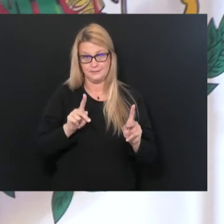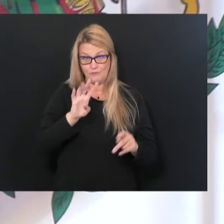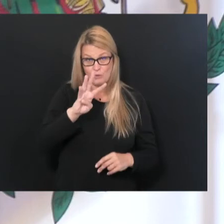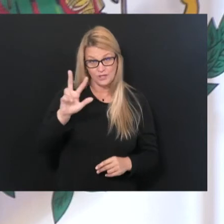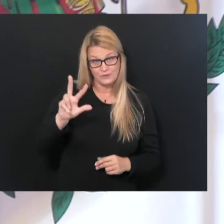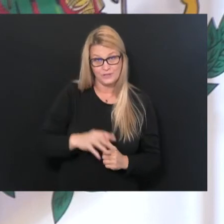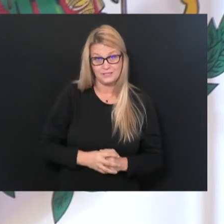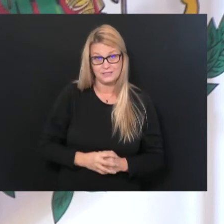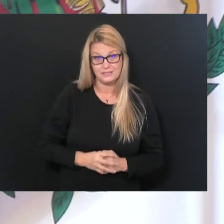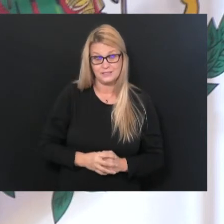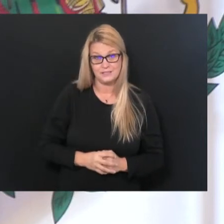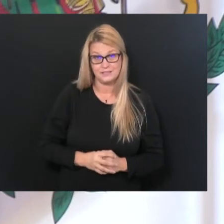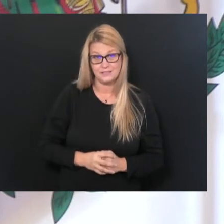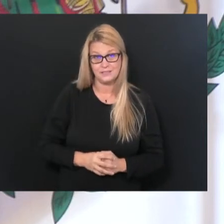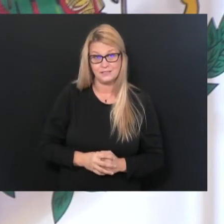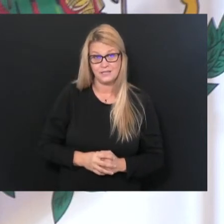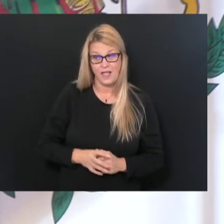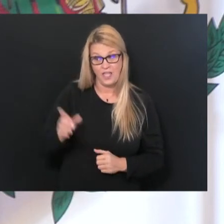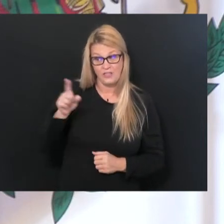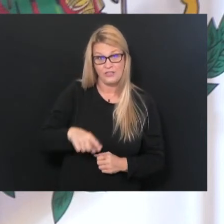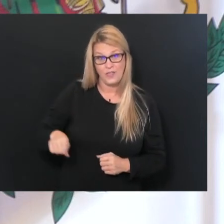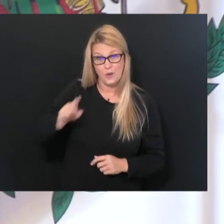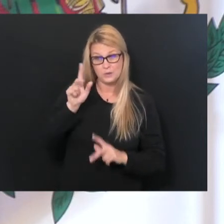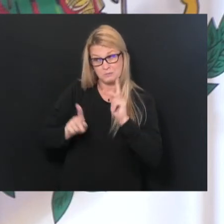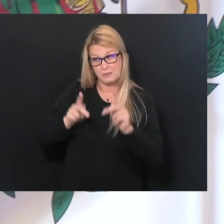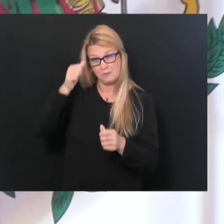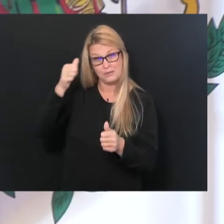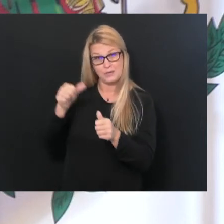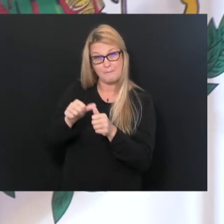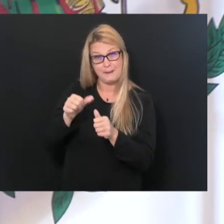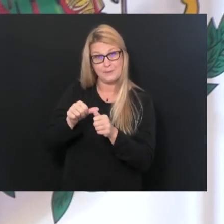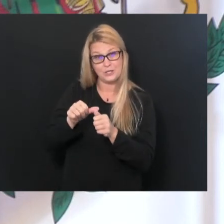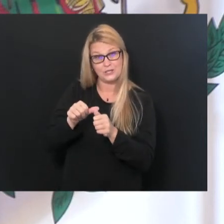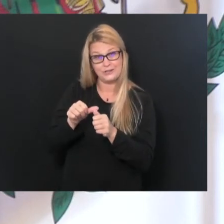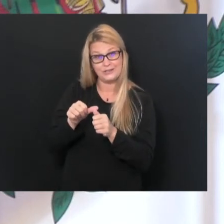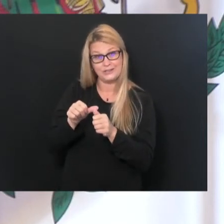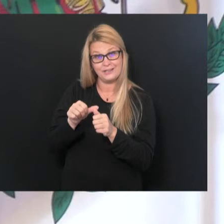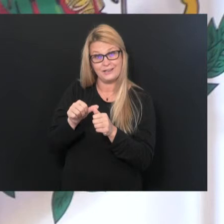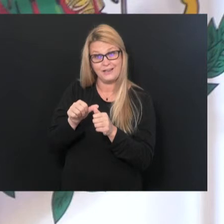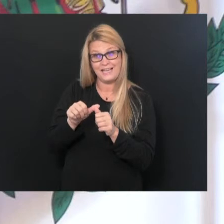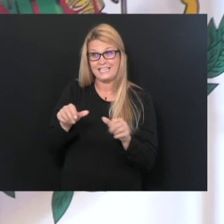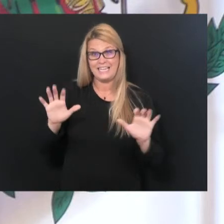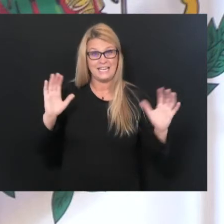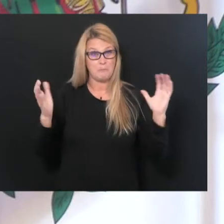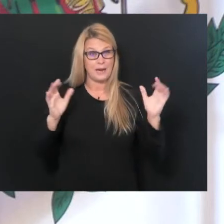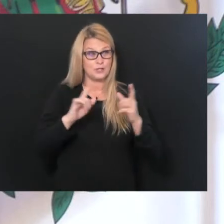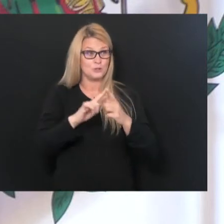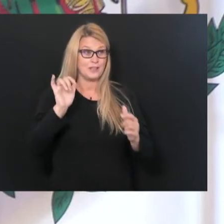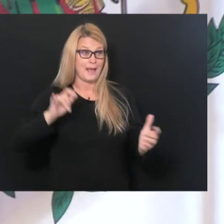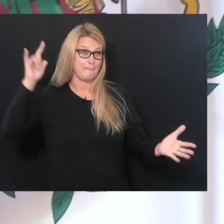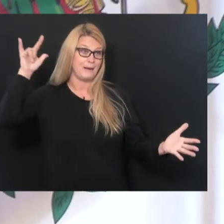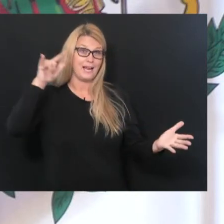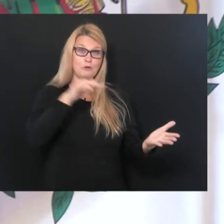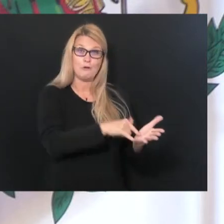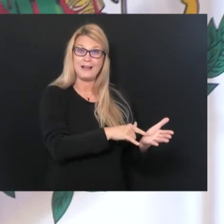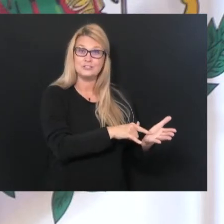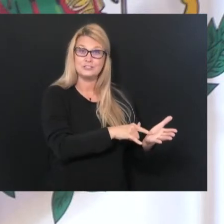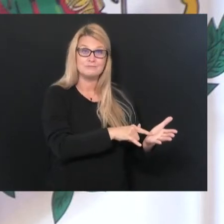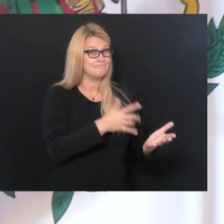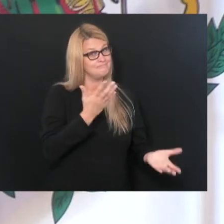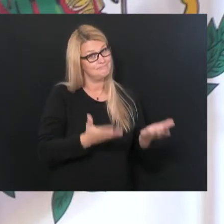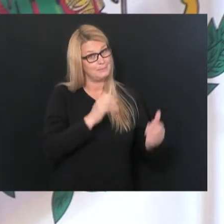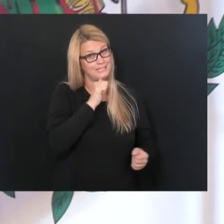43. Will these people be remembered in any way comparison to that plane crash? Probably